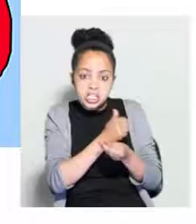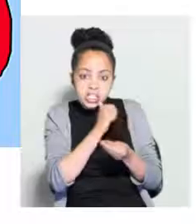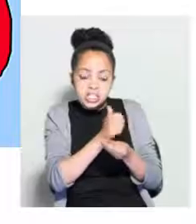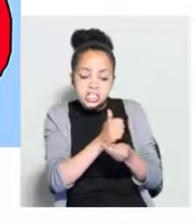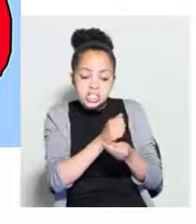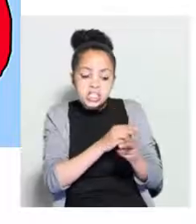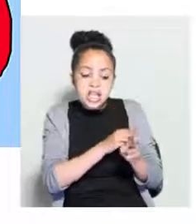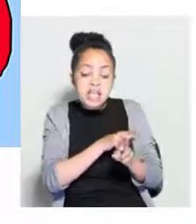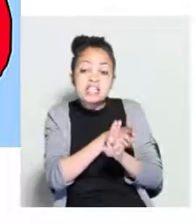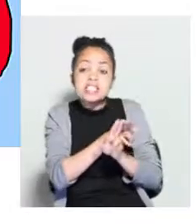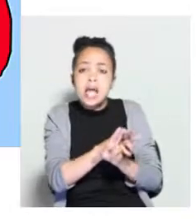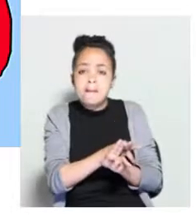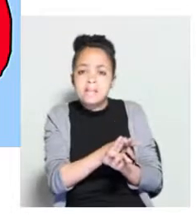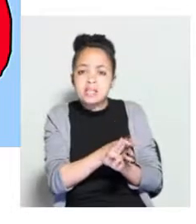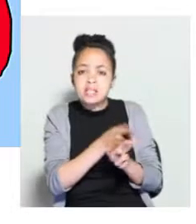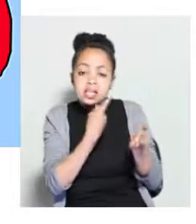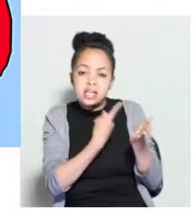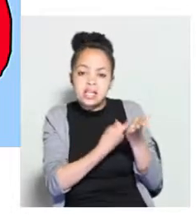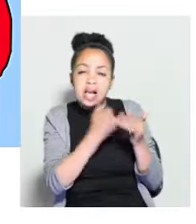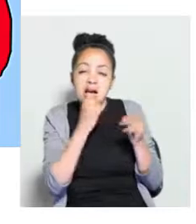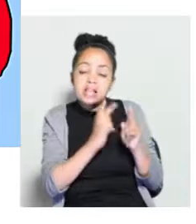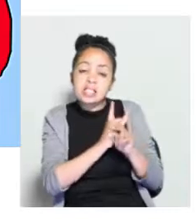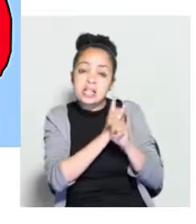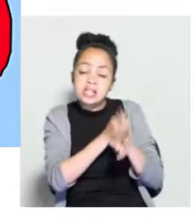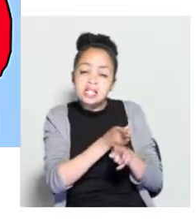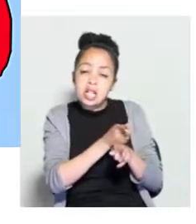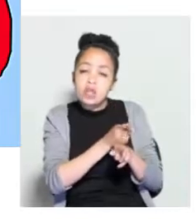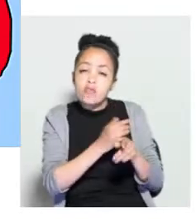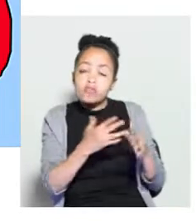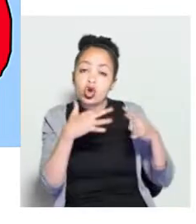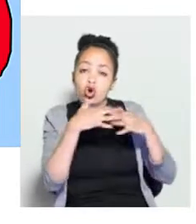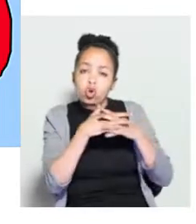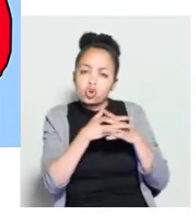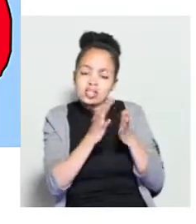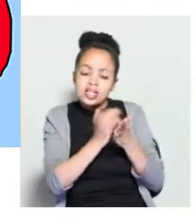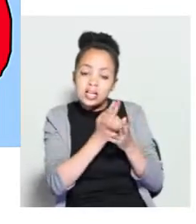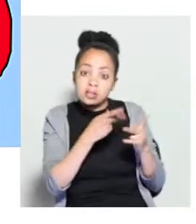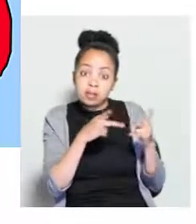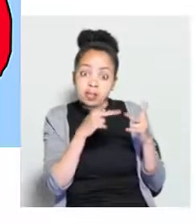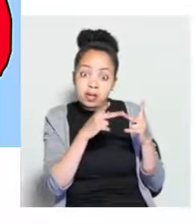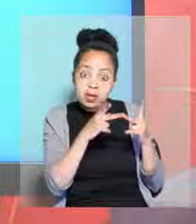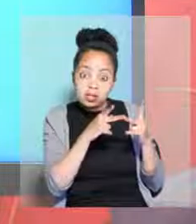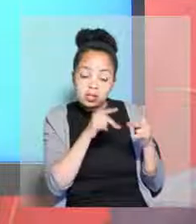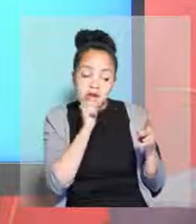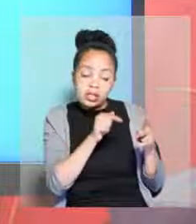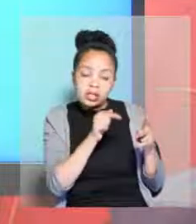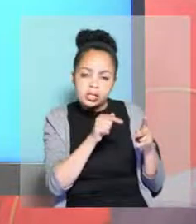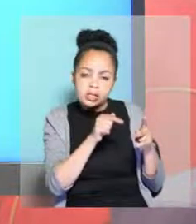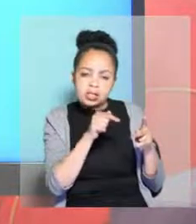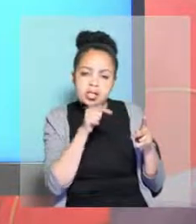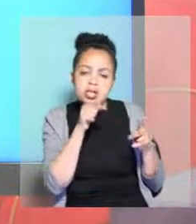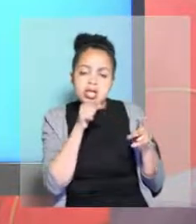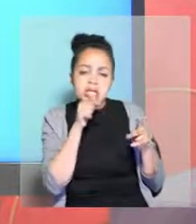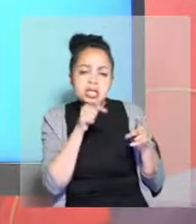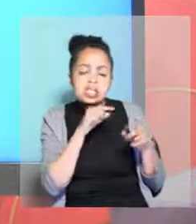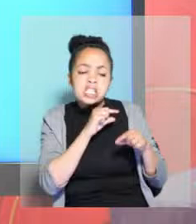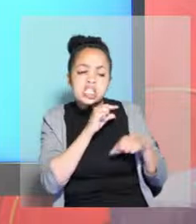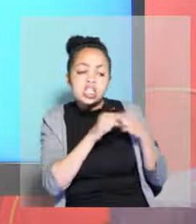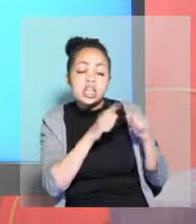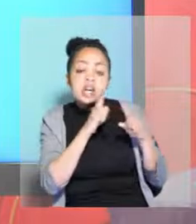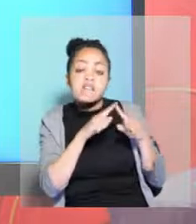segment at chiasmata points. Here, as a result of a crossover, which takes place during prophase 1, there is a